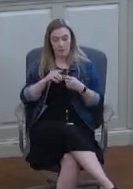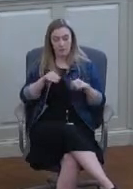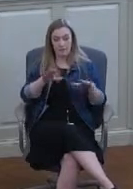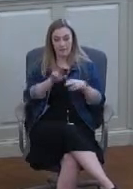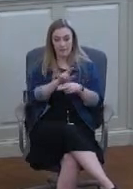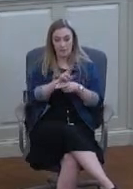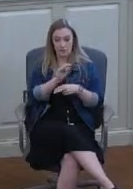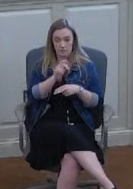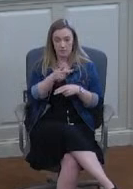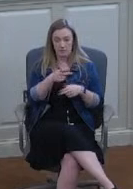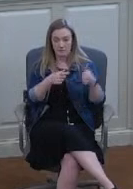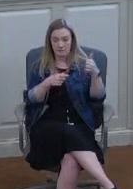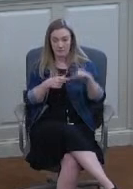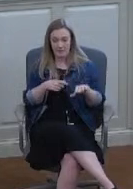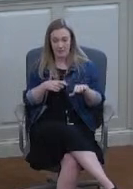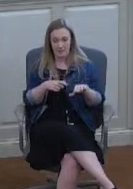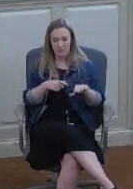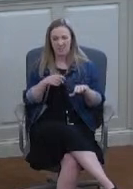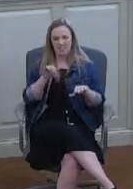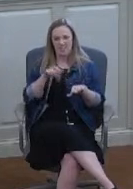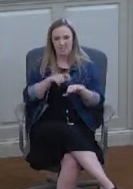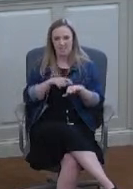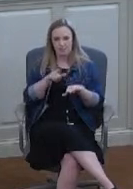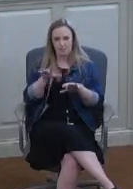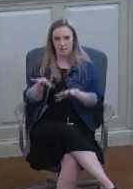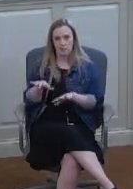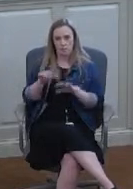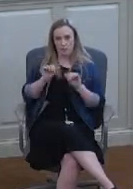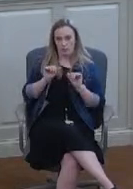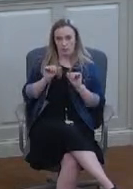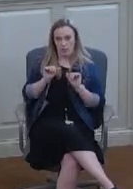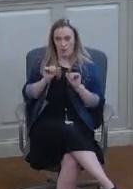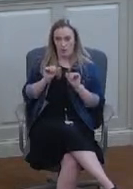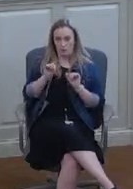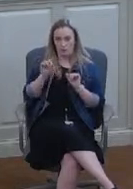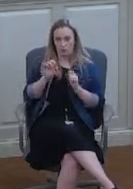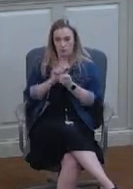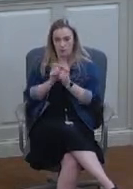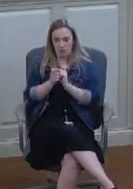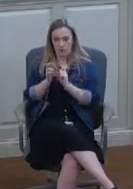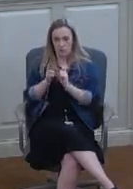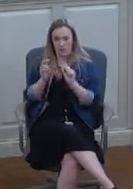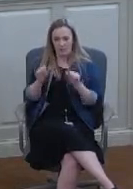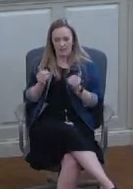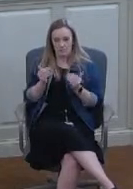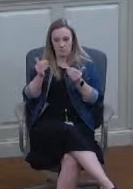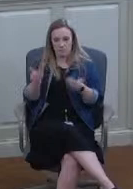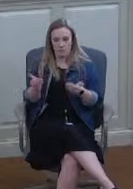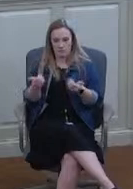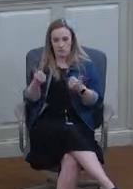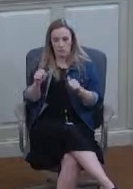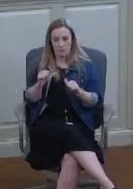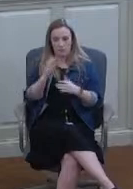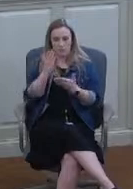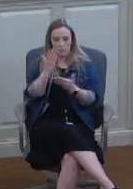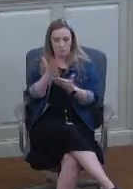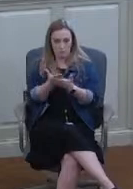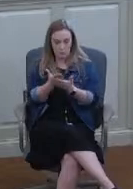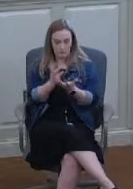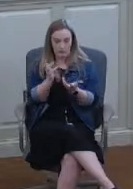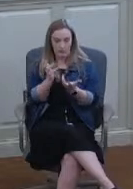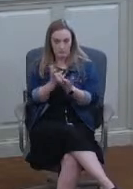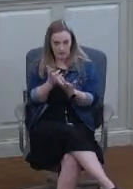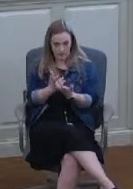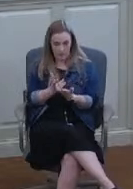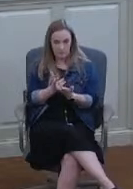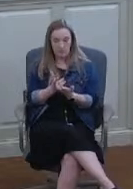denied, can withdraw the zone change, or if they choose, they can move forward with the zone change and still try to prove compliance with the comprehensive plan. In